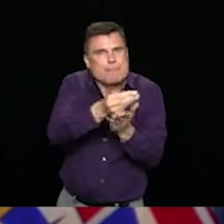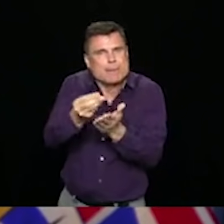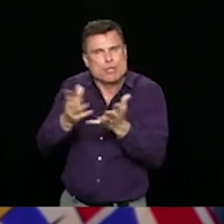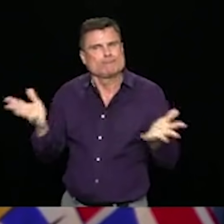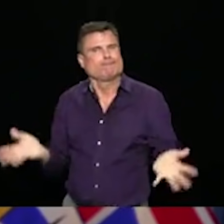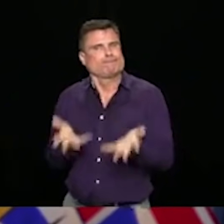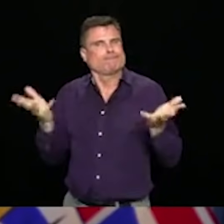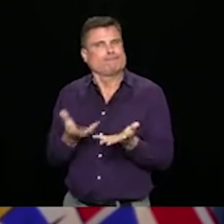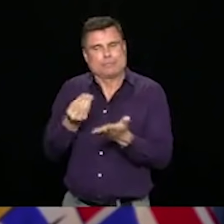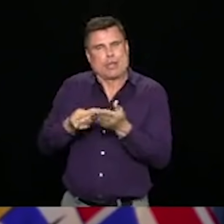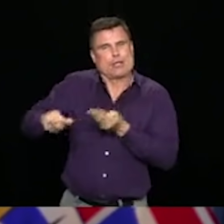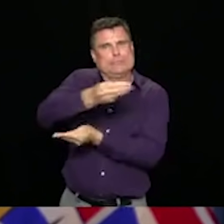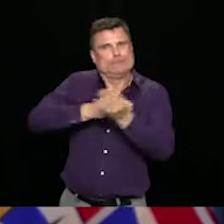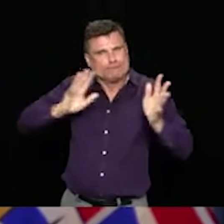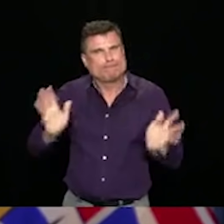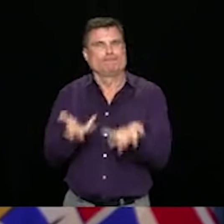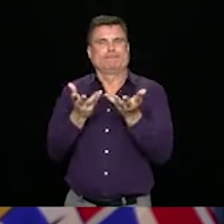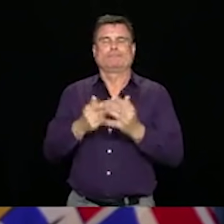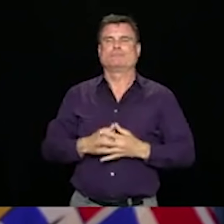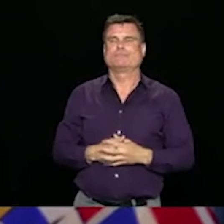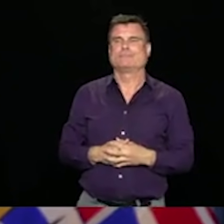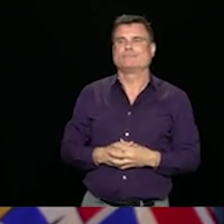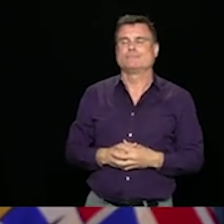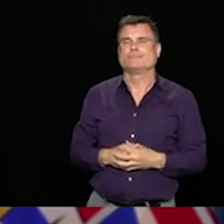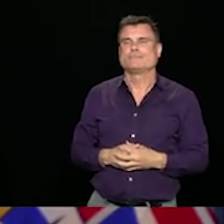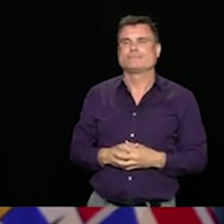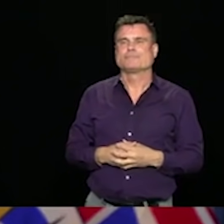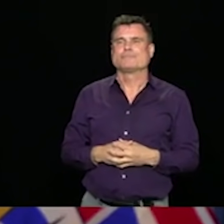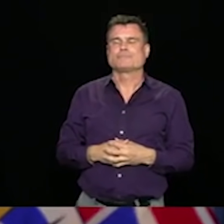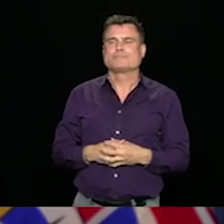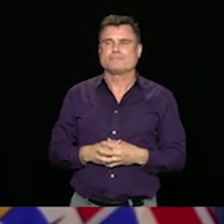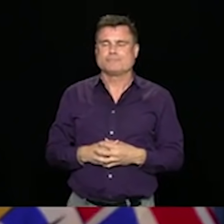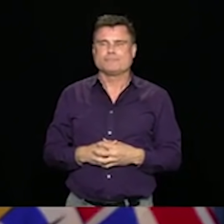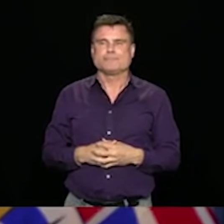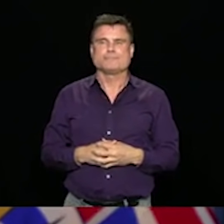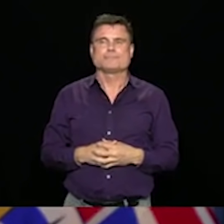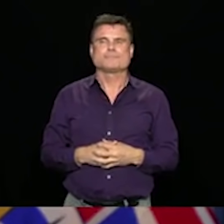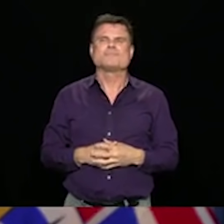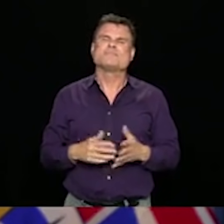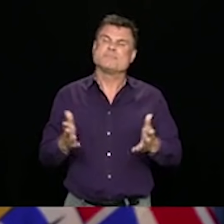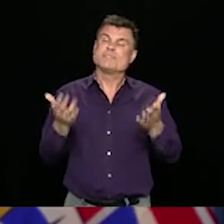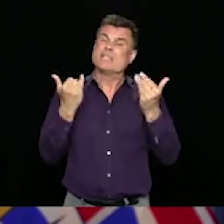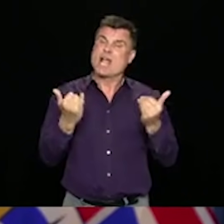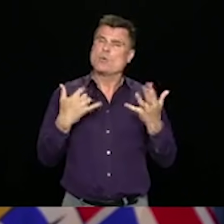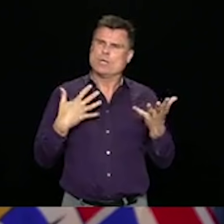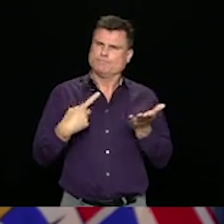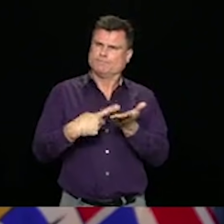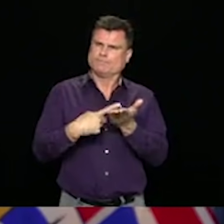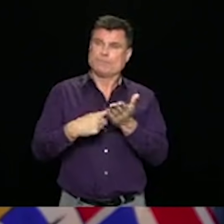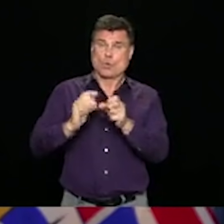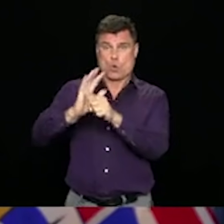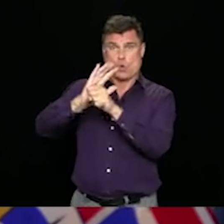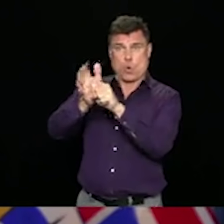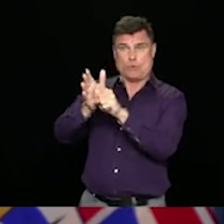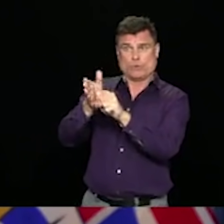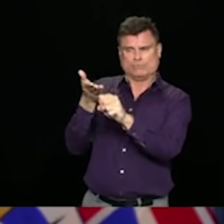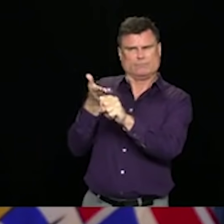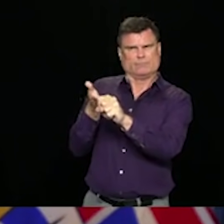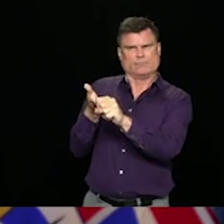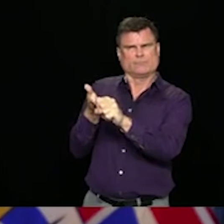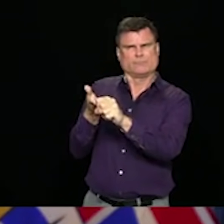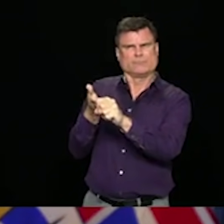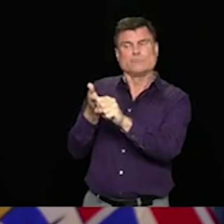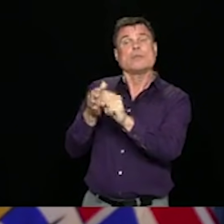I also want to talk today for a minute about the impact of COVID-19 on the overdose crises, our other public